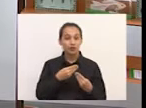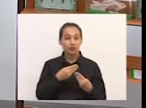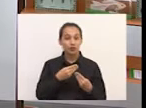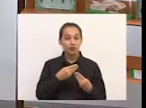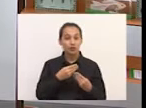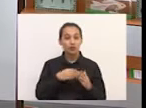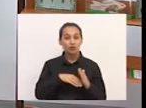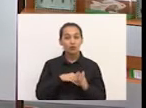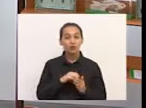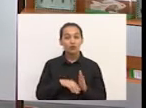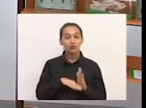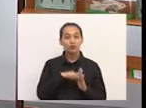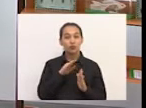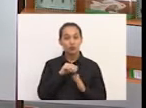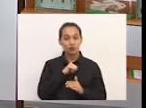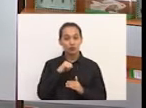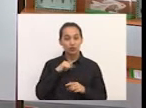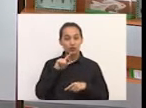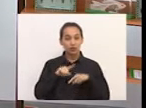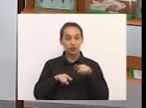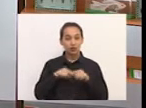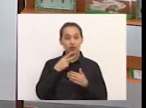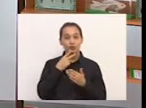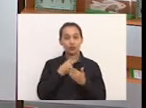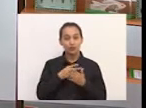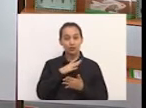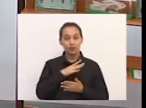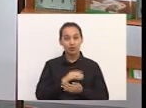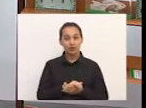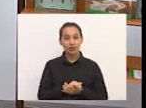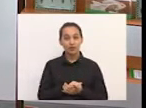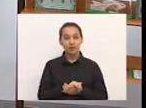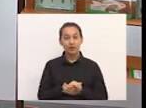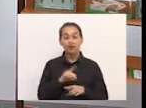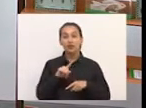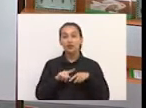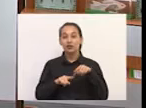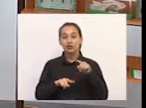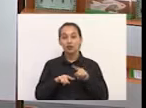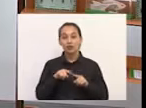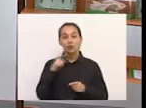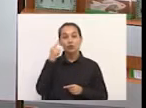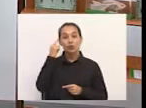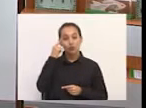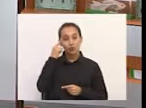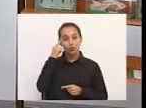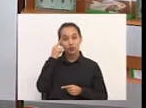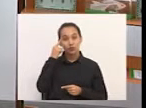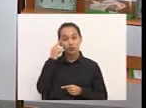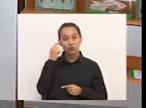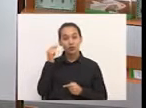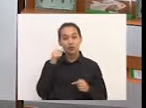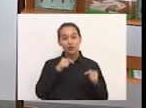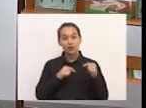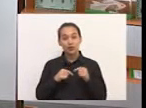oriyatli ota ekanligini o'zining qarindoshlariga ko'rsatgan edi. va qarindoshlarini o'ylab, ular bilan har